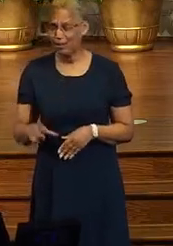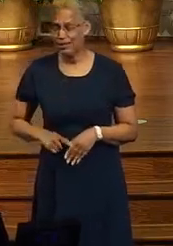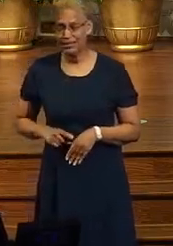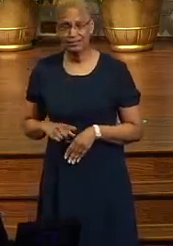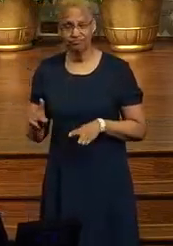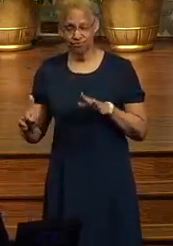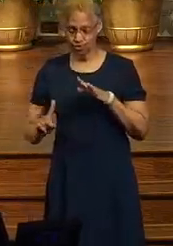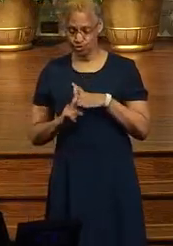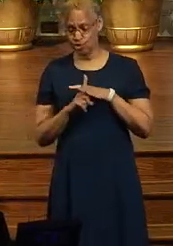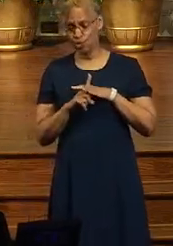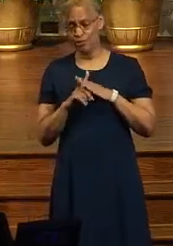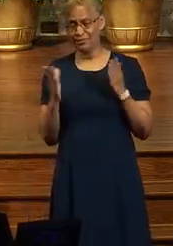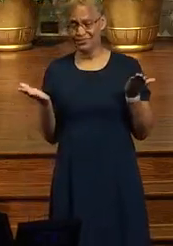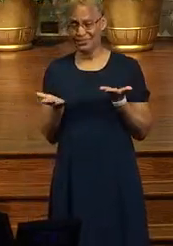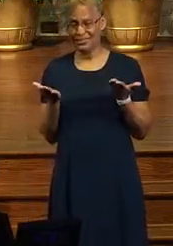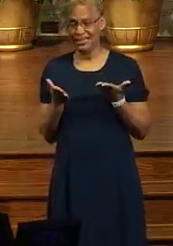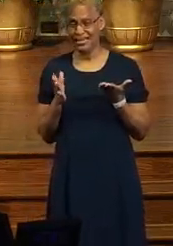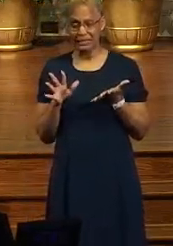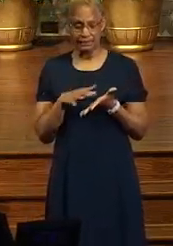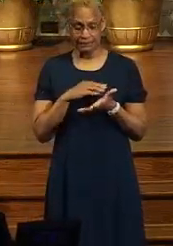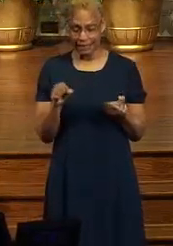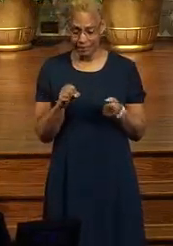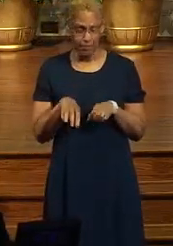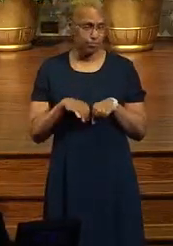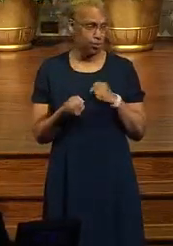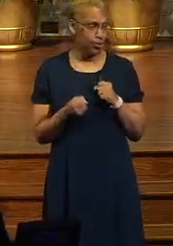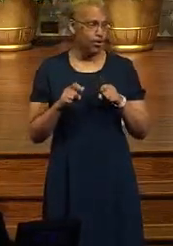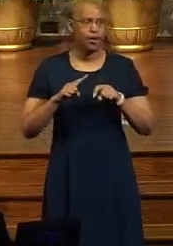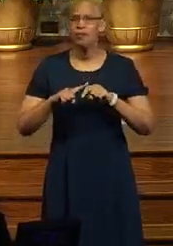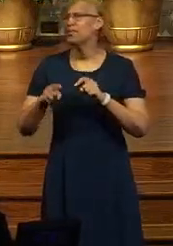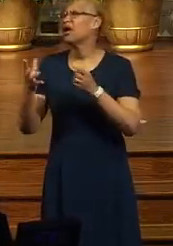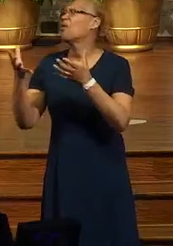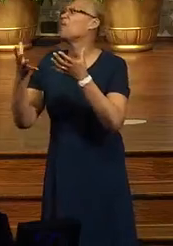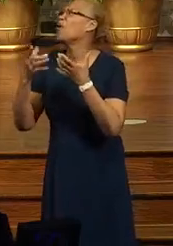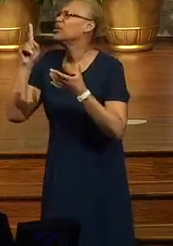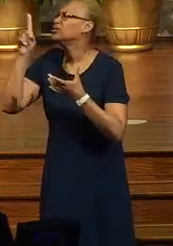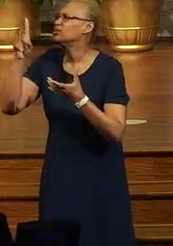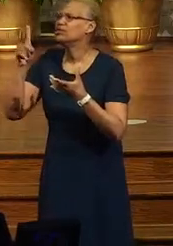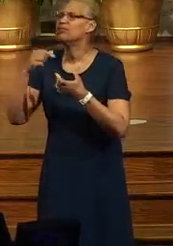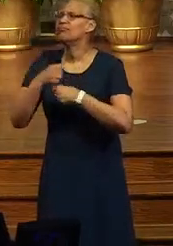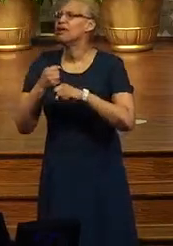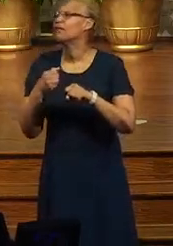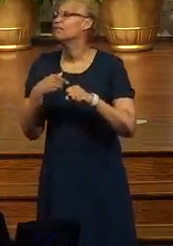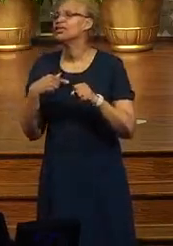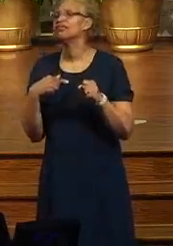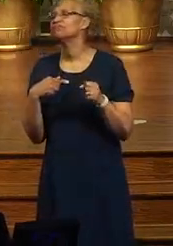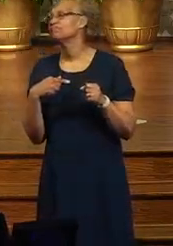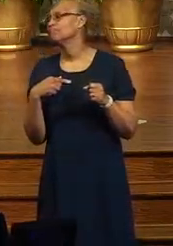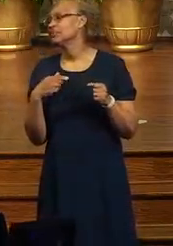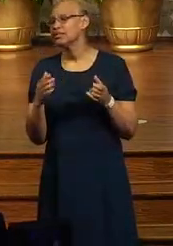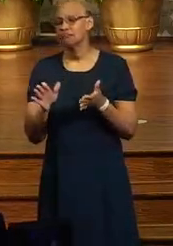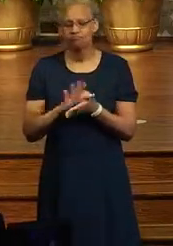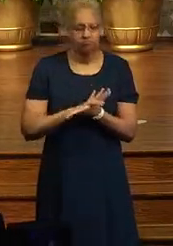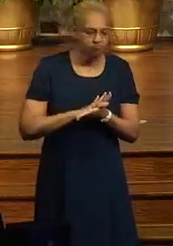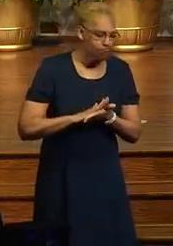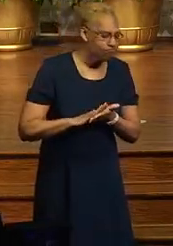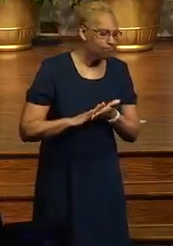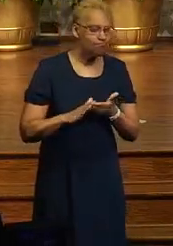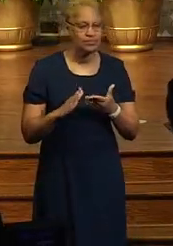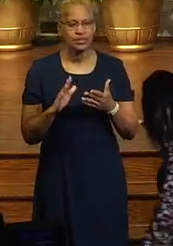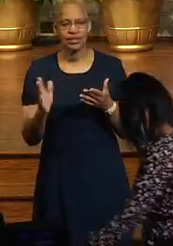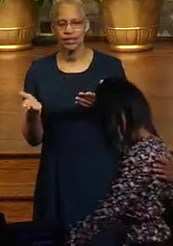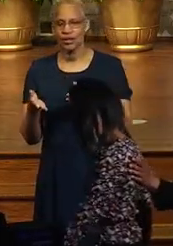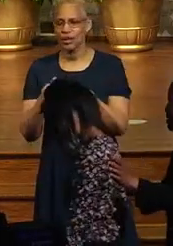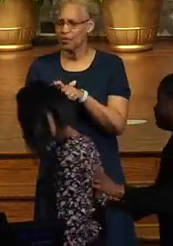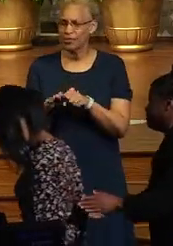in broken, but I want you to make me whole again. I want you to be whole, made whole again. Praise God. They have hurt me, but